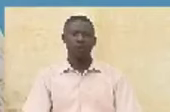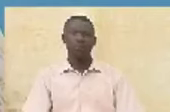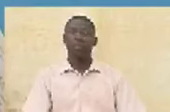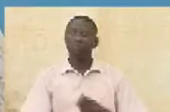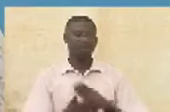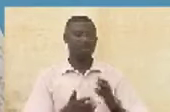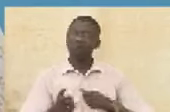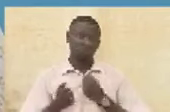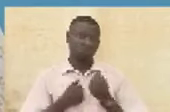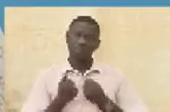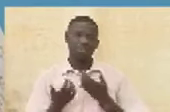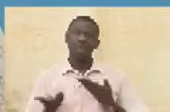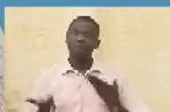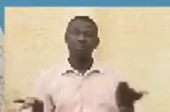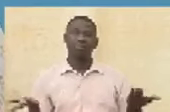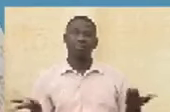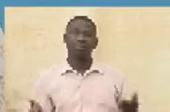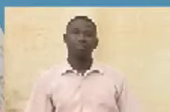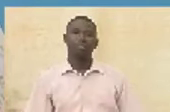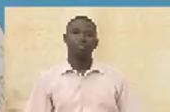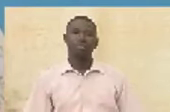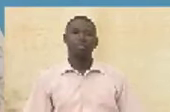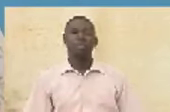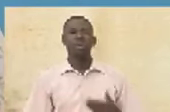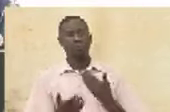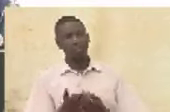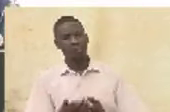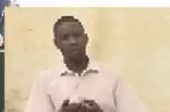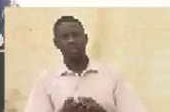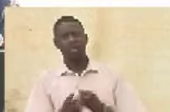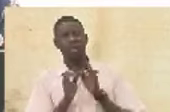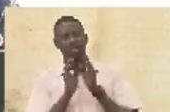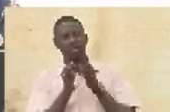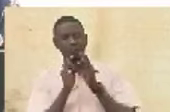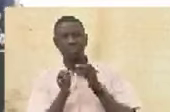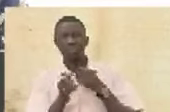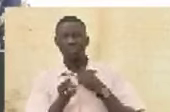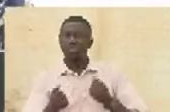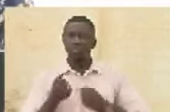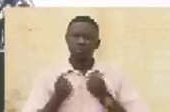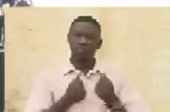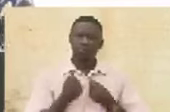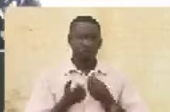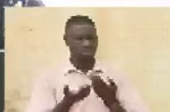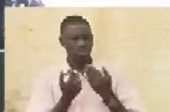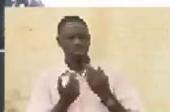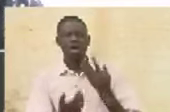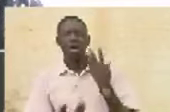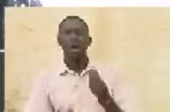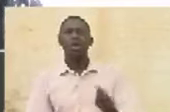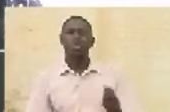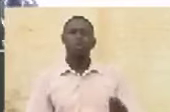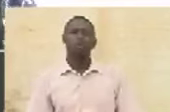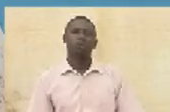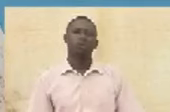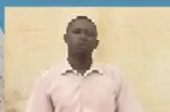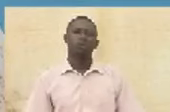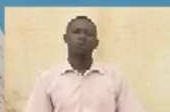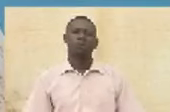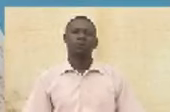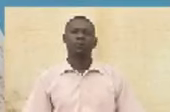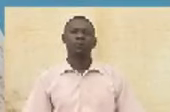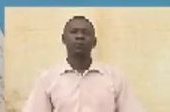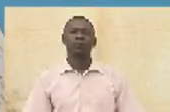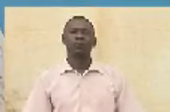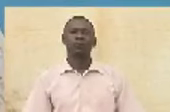from suffering, can you please explain this suffering for us? Nyim bata nyim fa isa fo no nya kete nyaadi la ka de ma ni ya